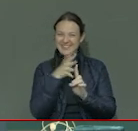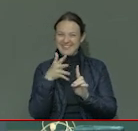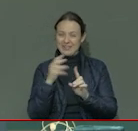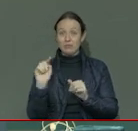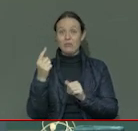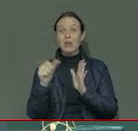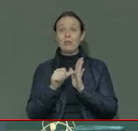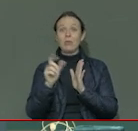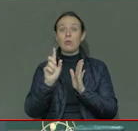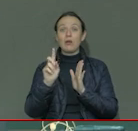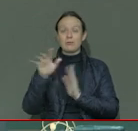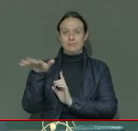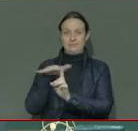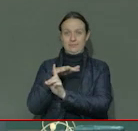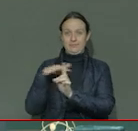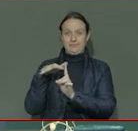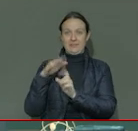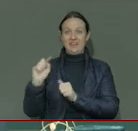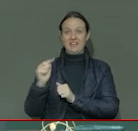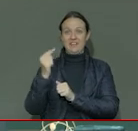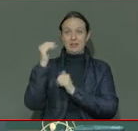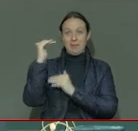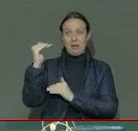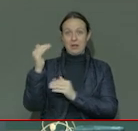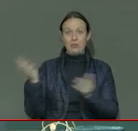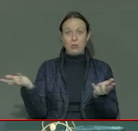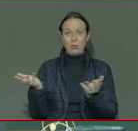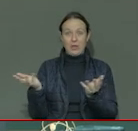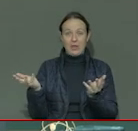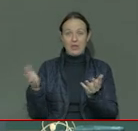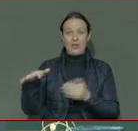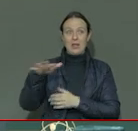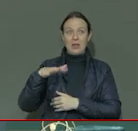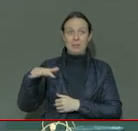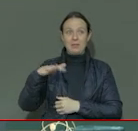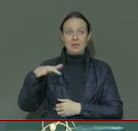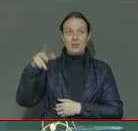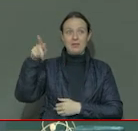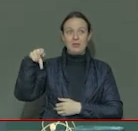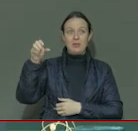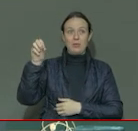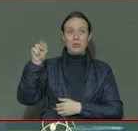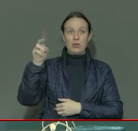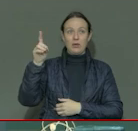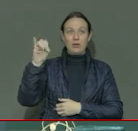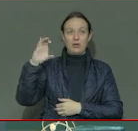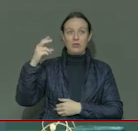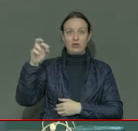important. We know that part 1 is set in Pondicherry, which was actually